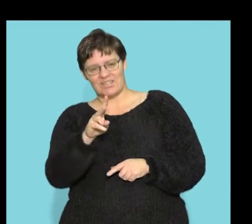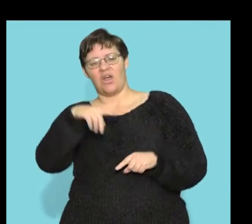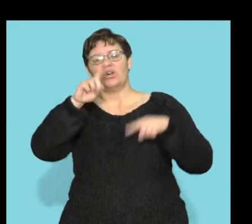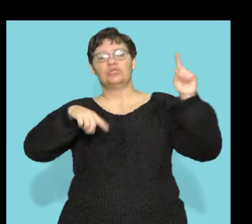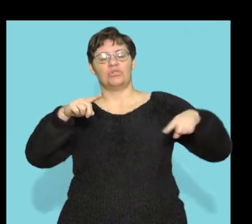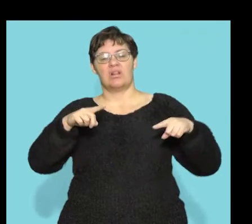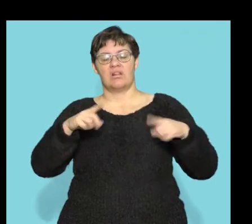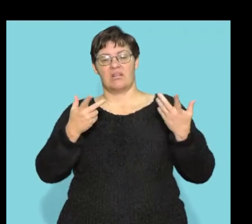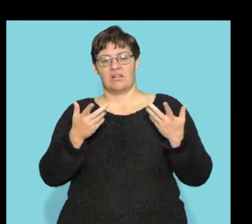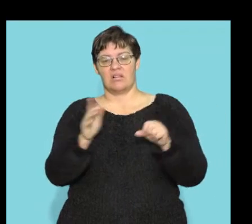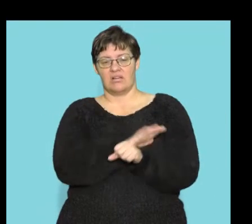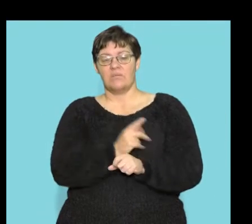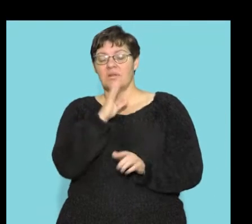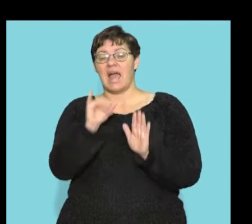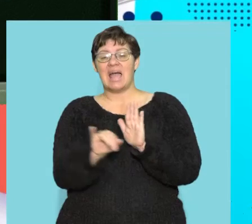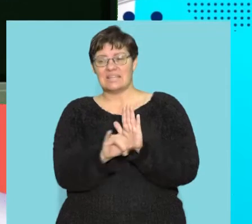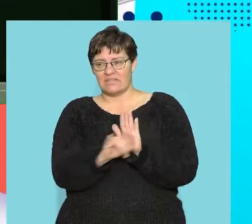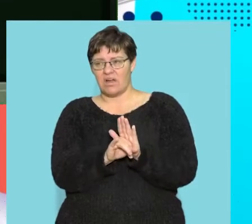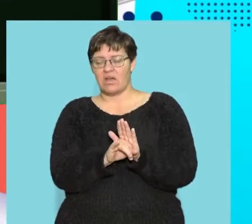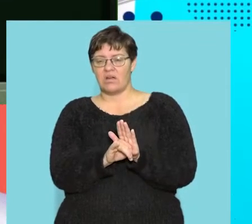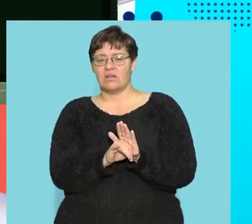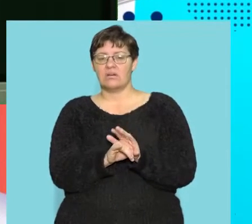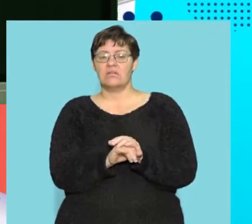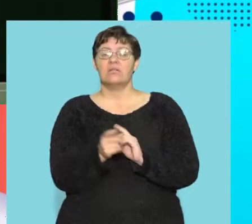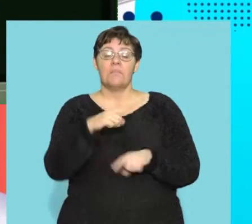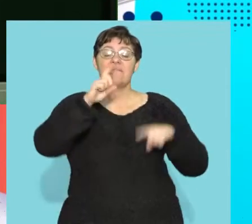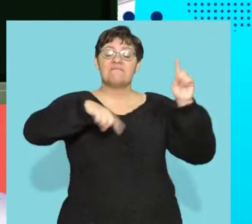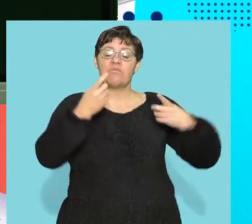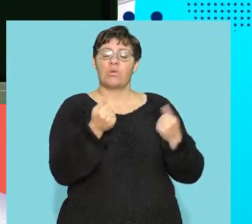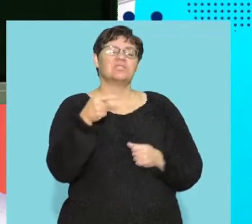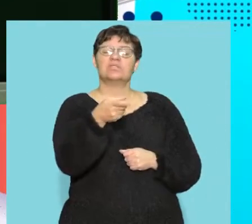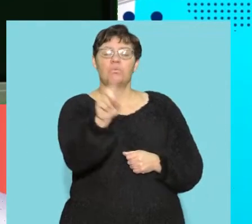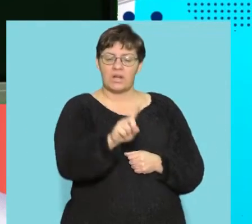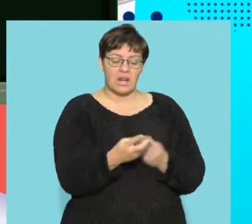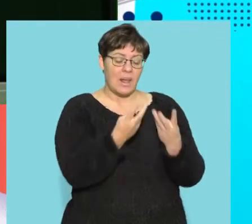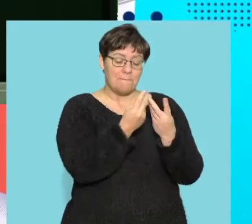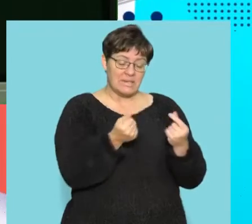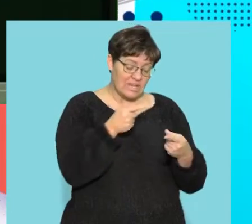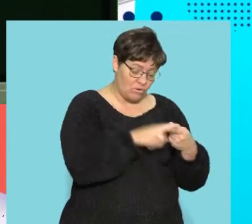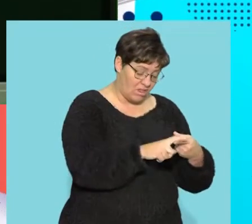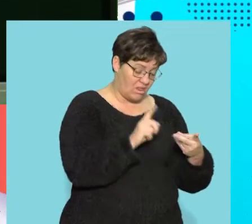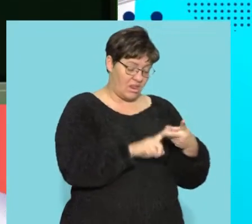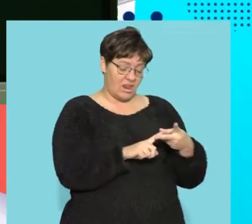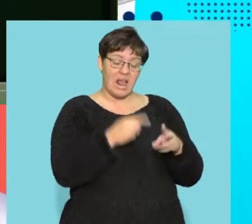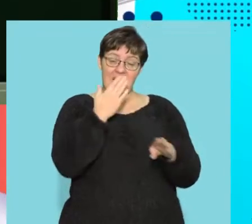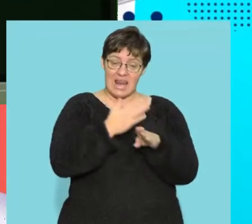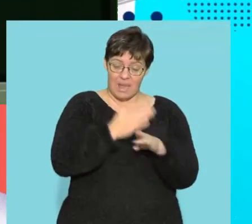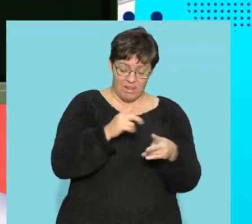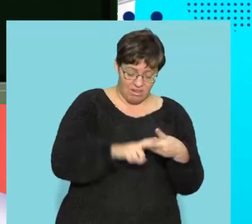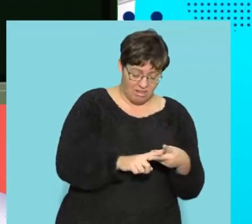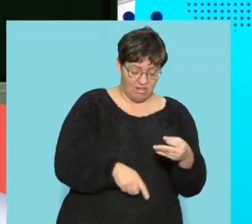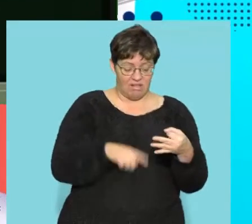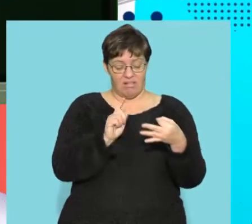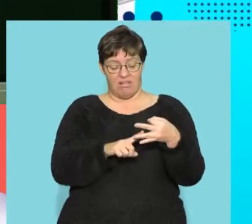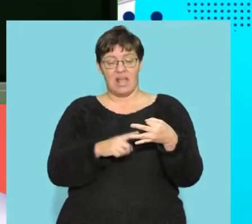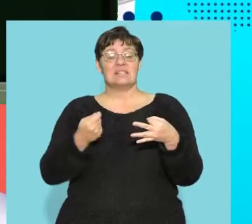saying, let's just identify this quickly. What are my variable costs? Material is variable, labor is variable, and